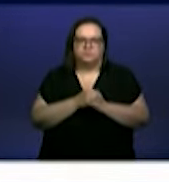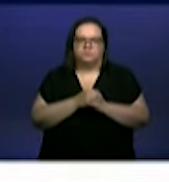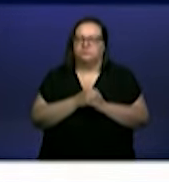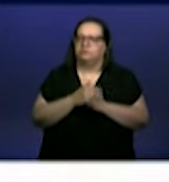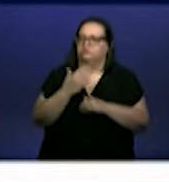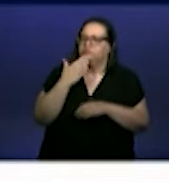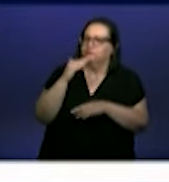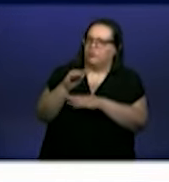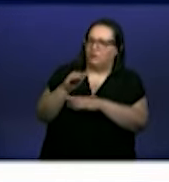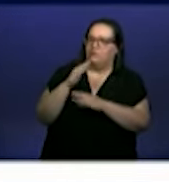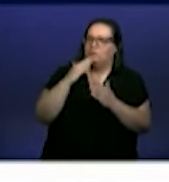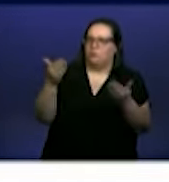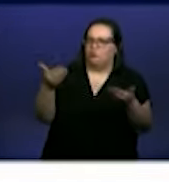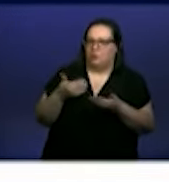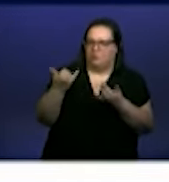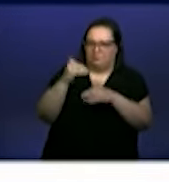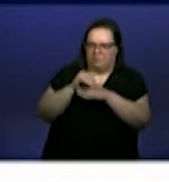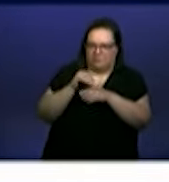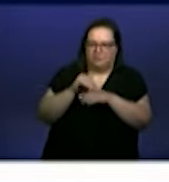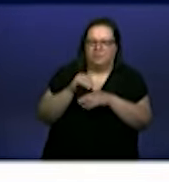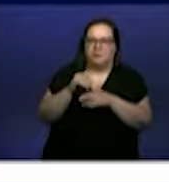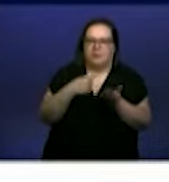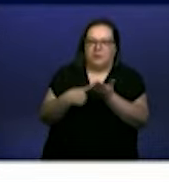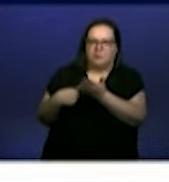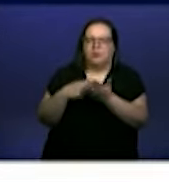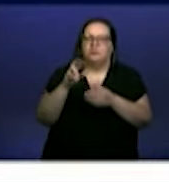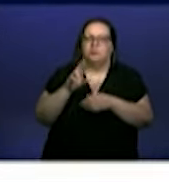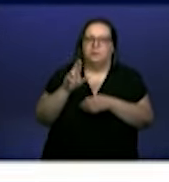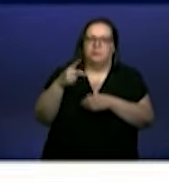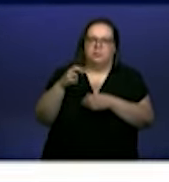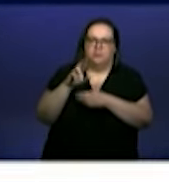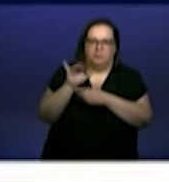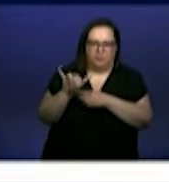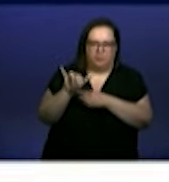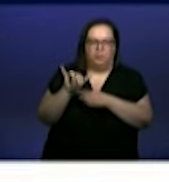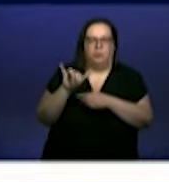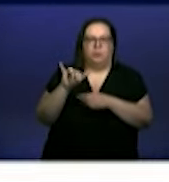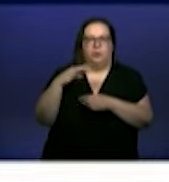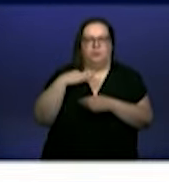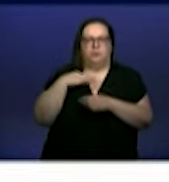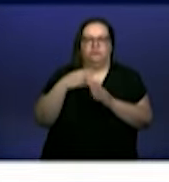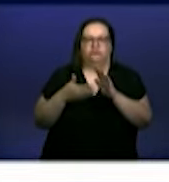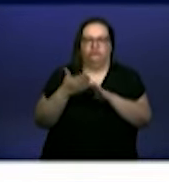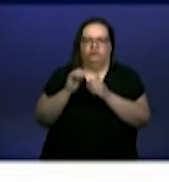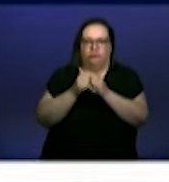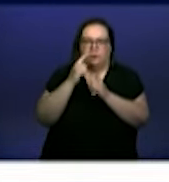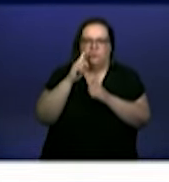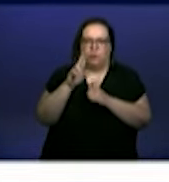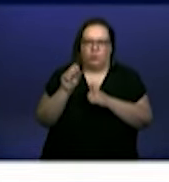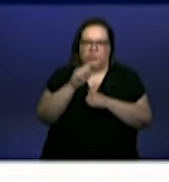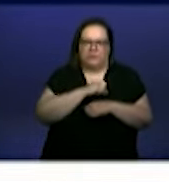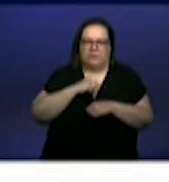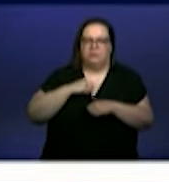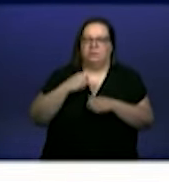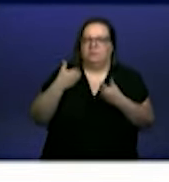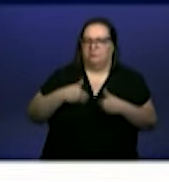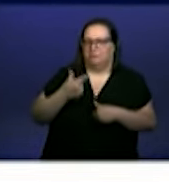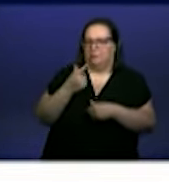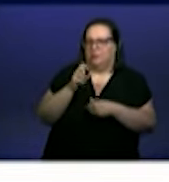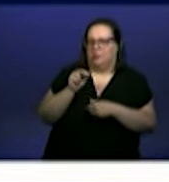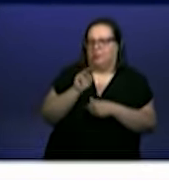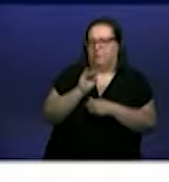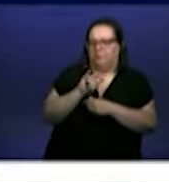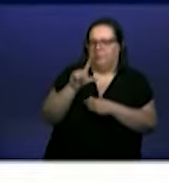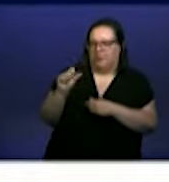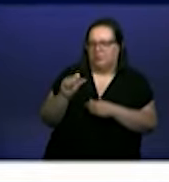Good evening and welcome to tonight's debate with the Republican primary candidates running for U.S. Senate. I'm Glenn Mills and it is an honor to be moderating